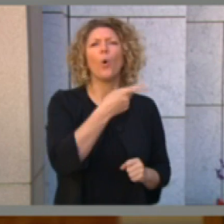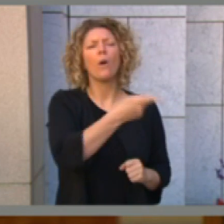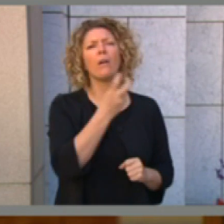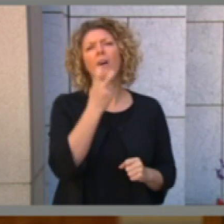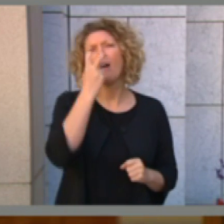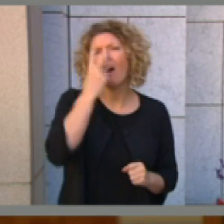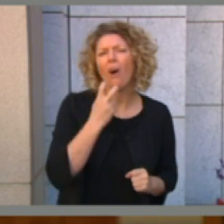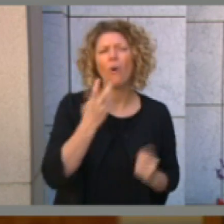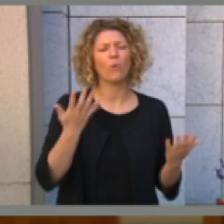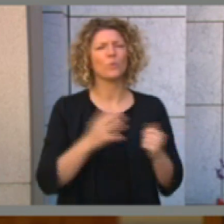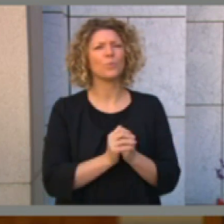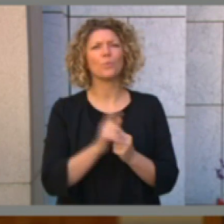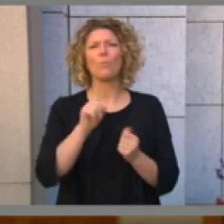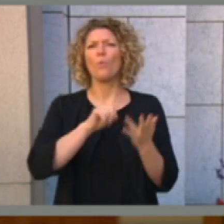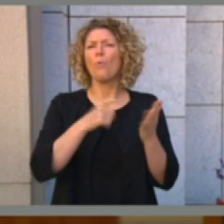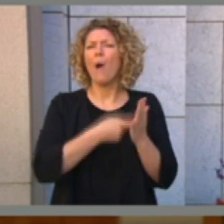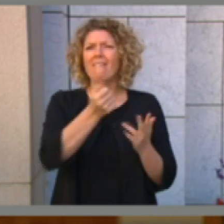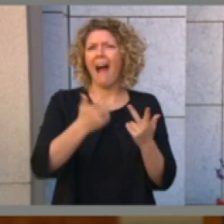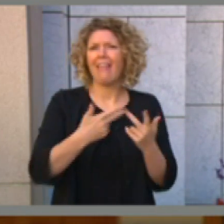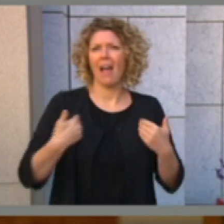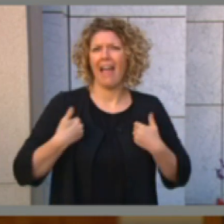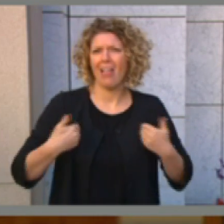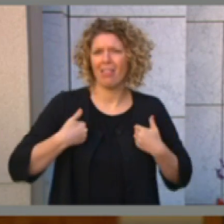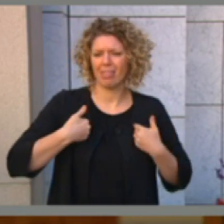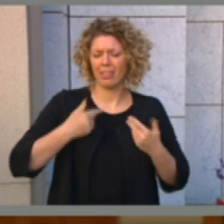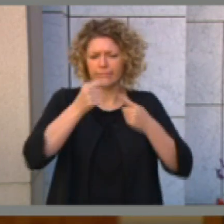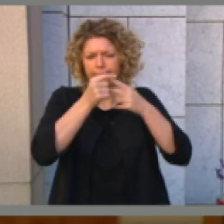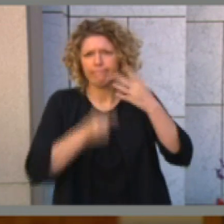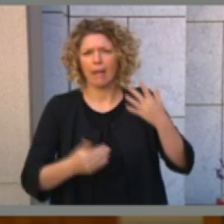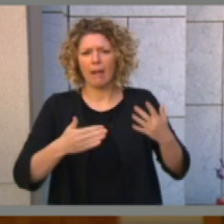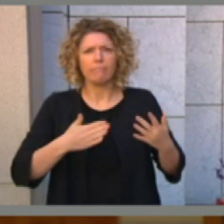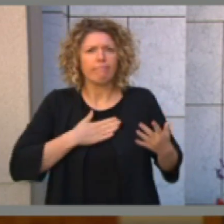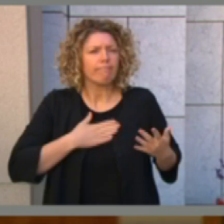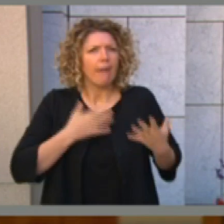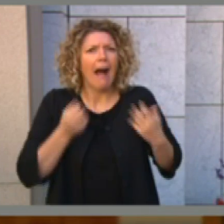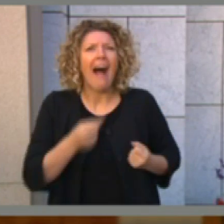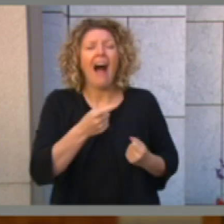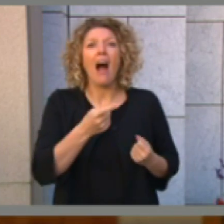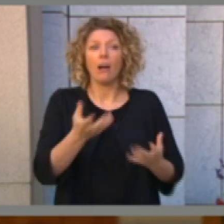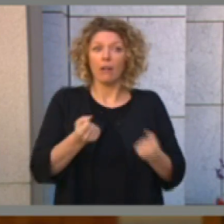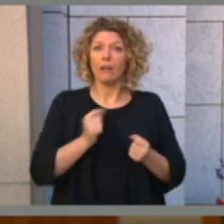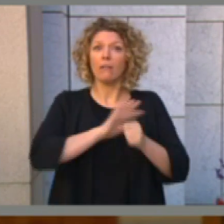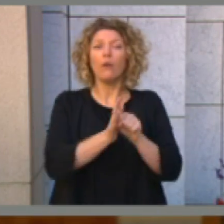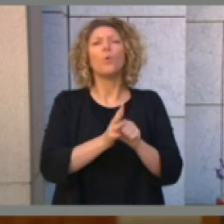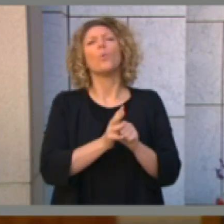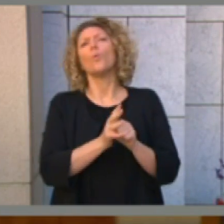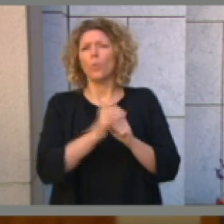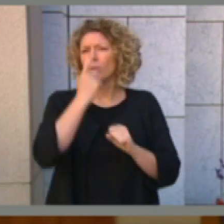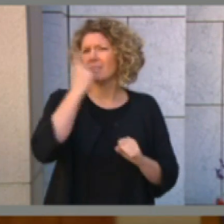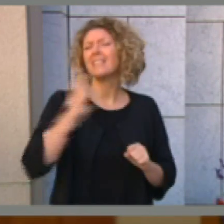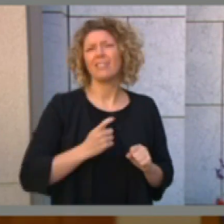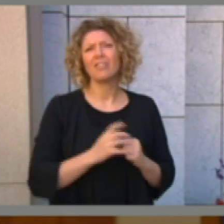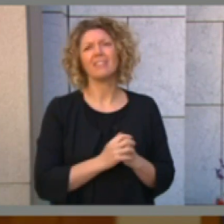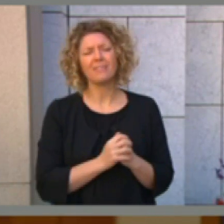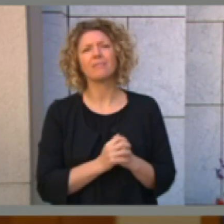those who have other health challenges, this is a far more serious condition for them. And so it is important that we who